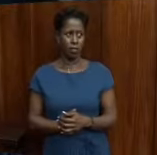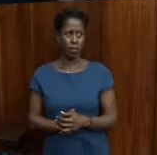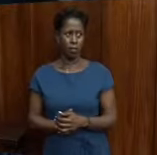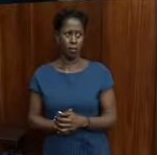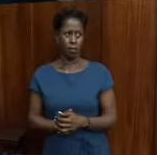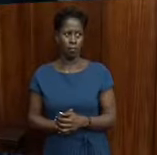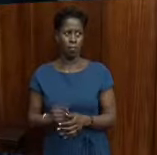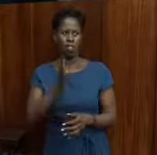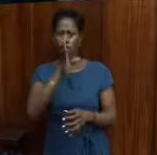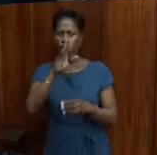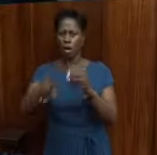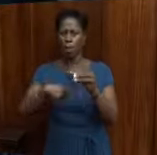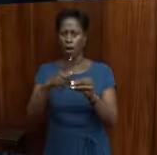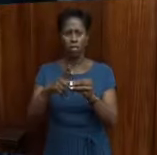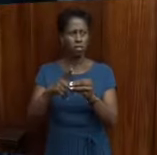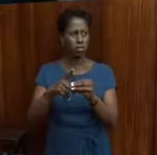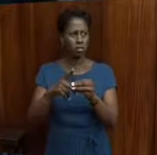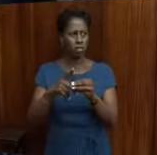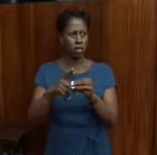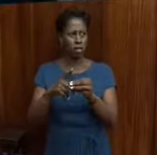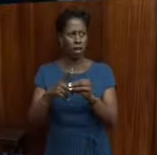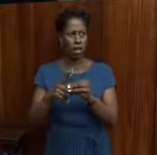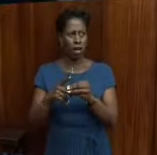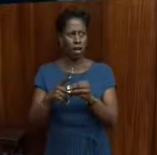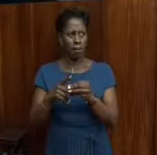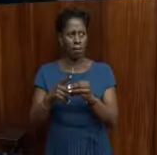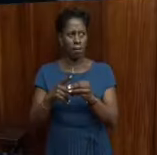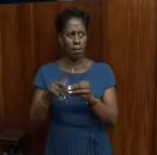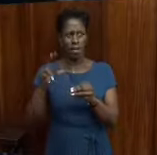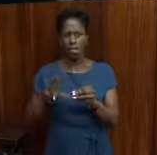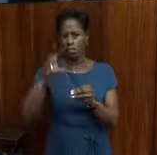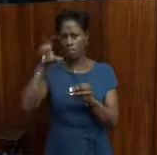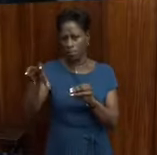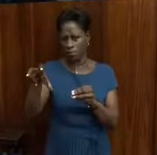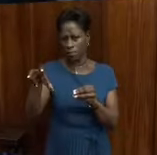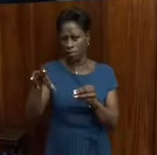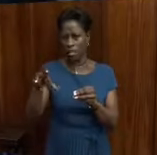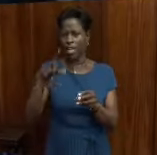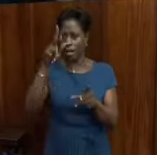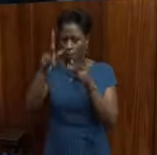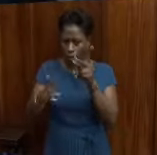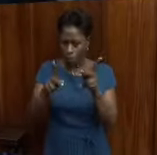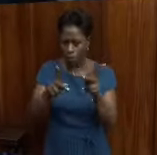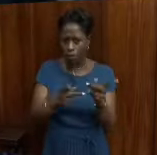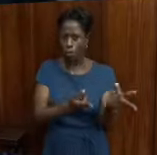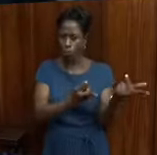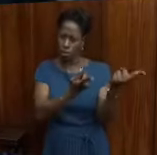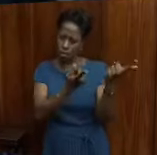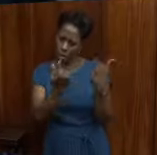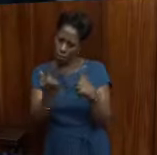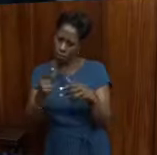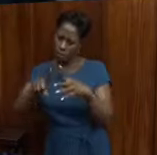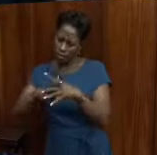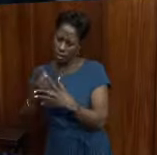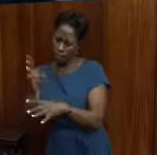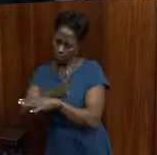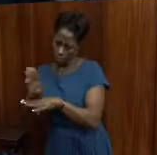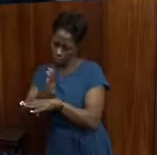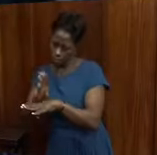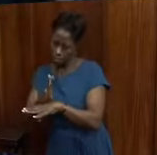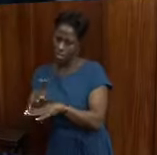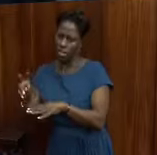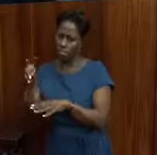ORTCP. The World Bank-funded project, which became effective 2017 and was aimed at facilitating the increased movement